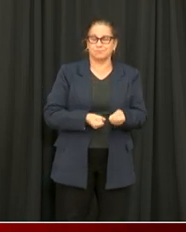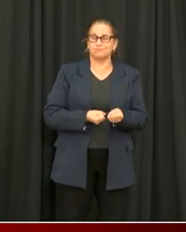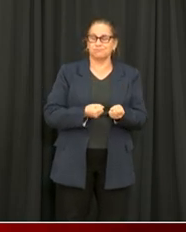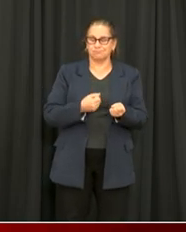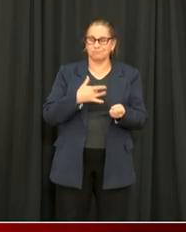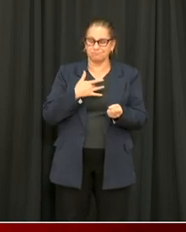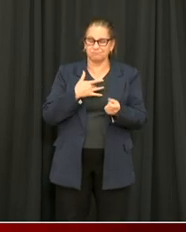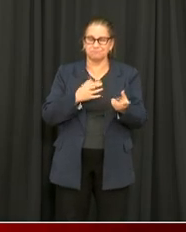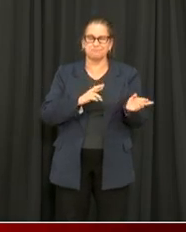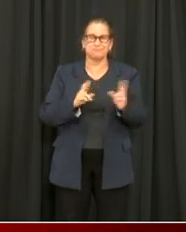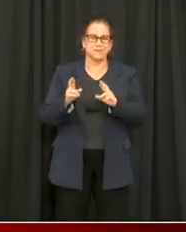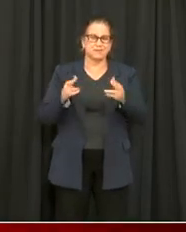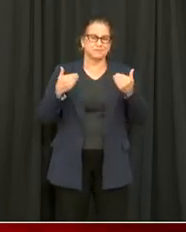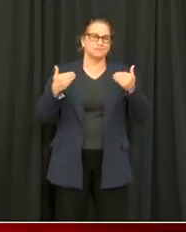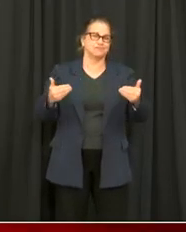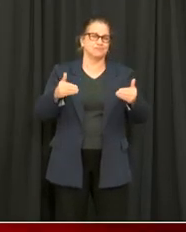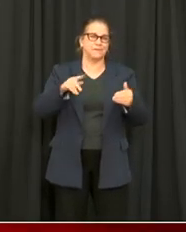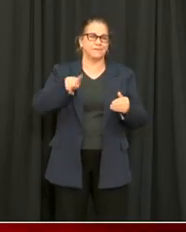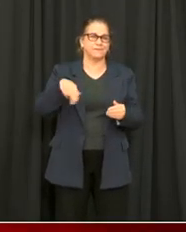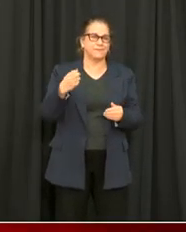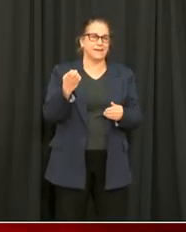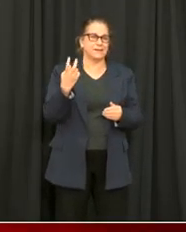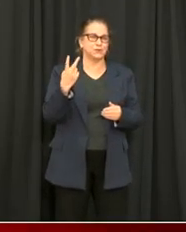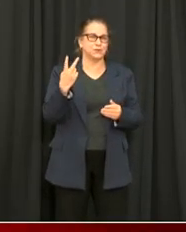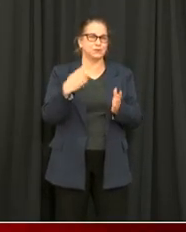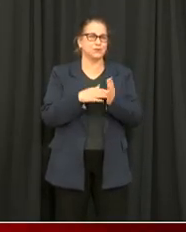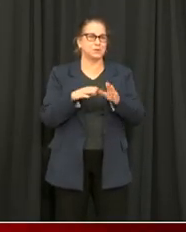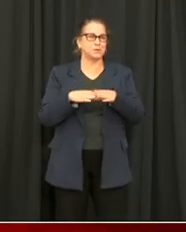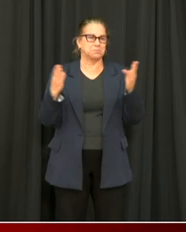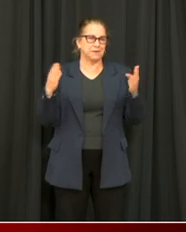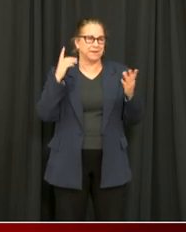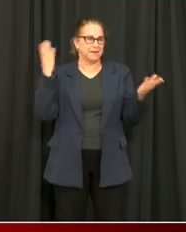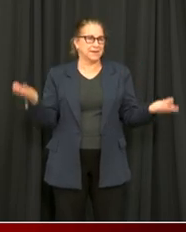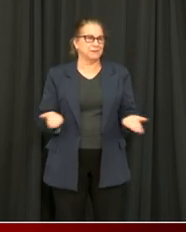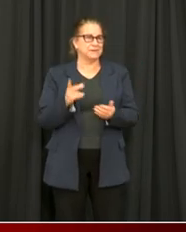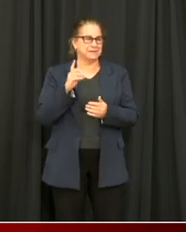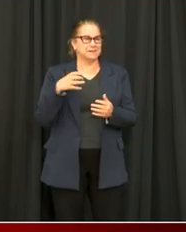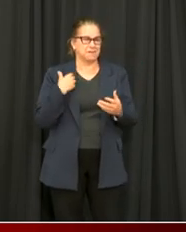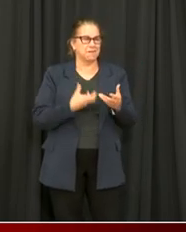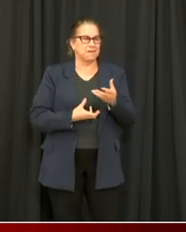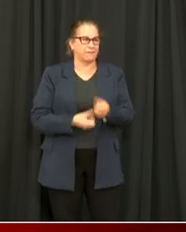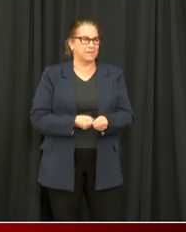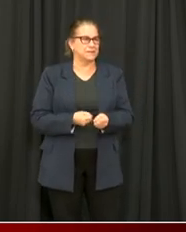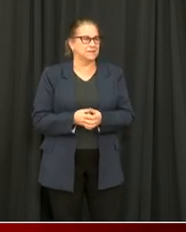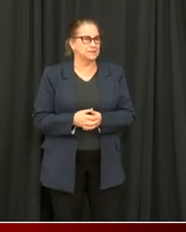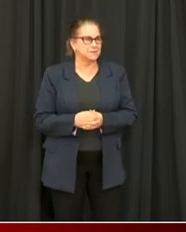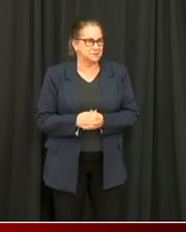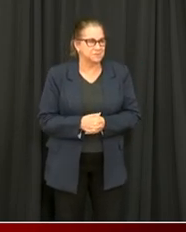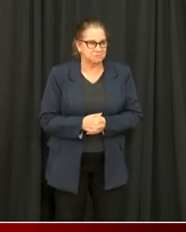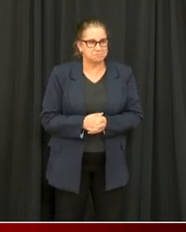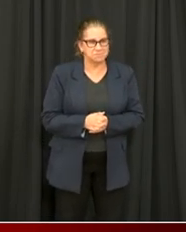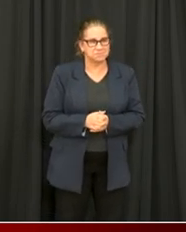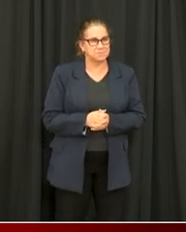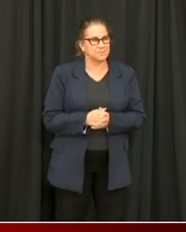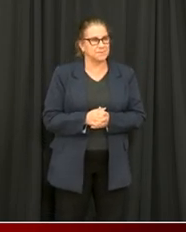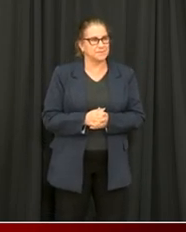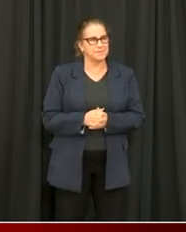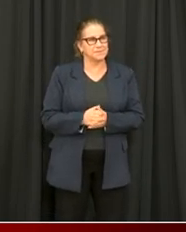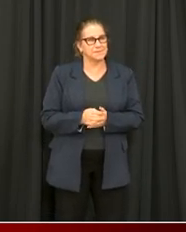be. Sure. One of the things that I wanted to be able to communicate is that in the past week or so, we've